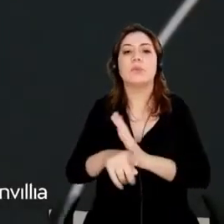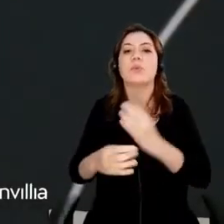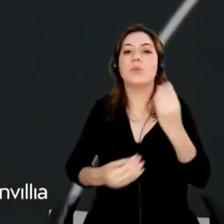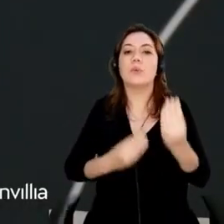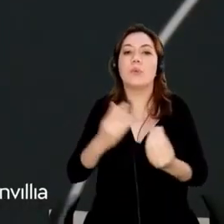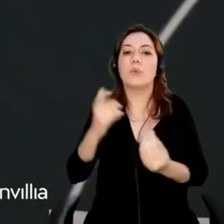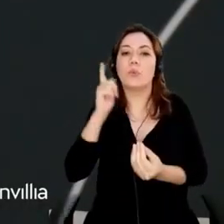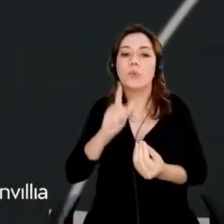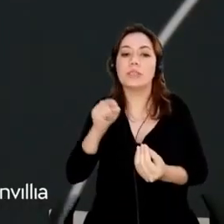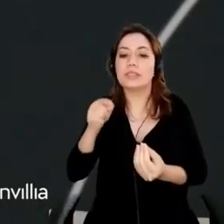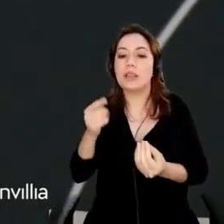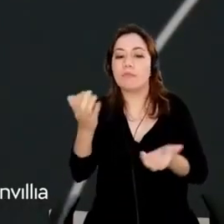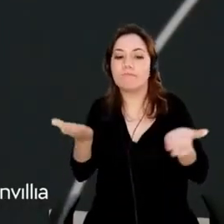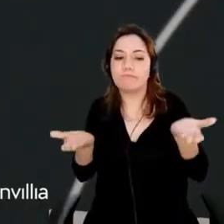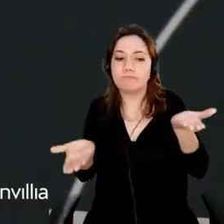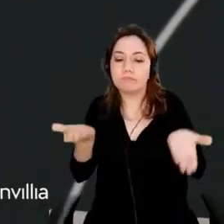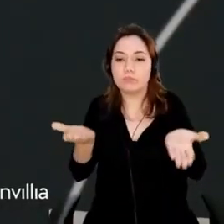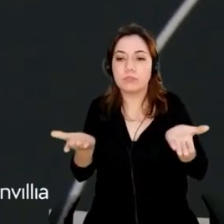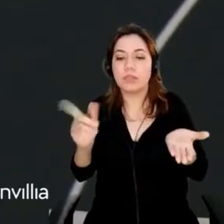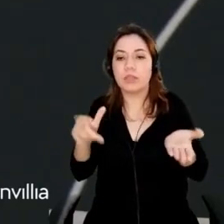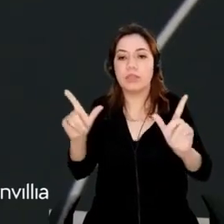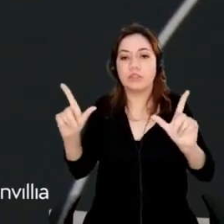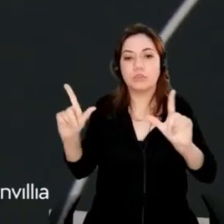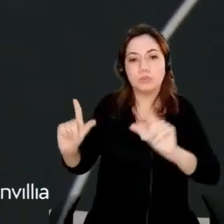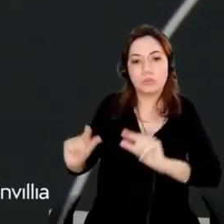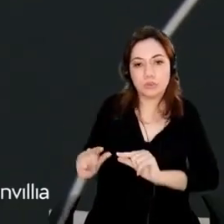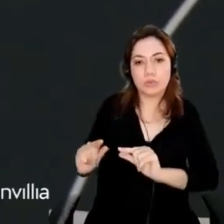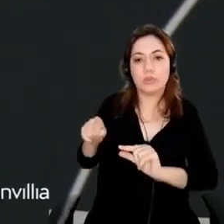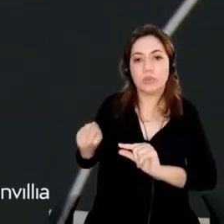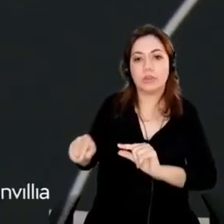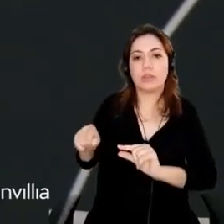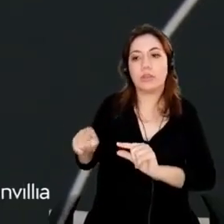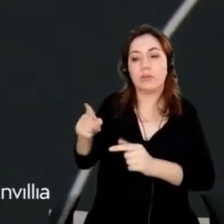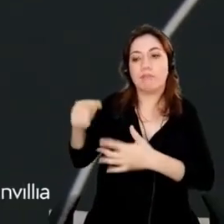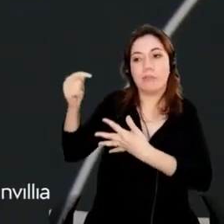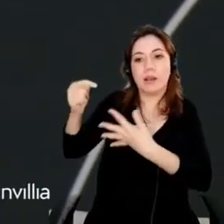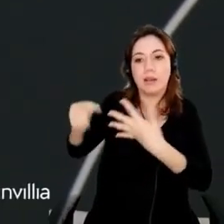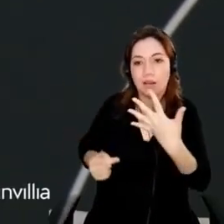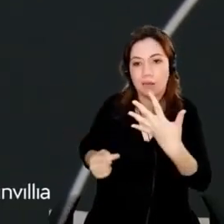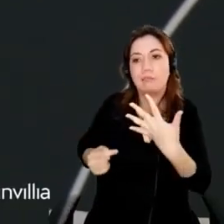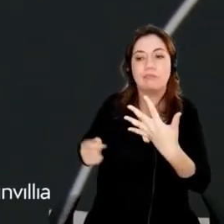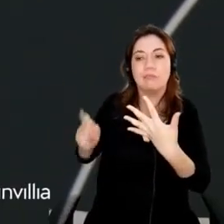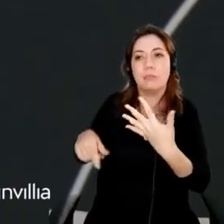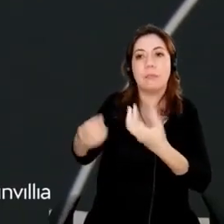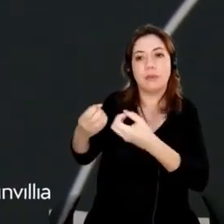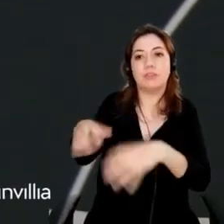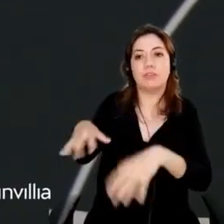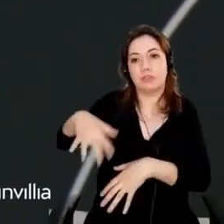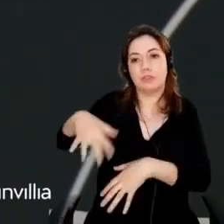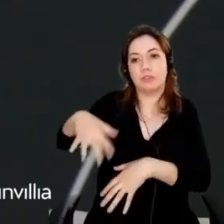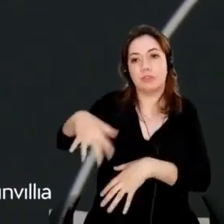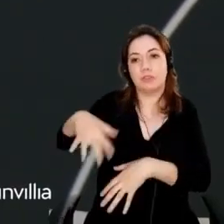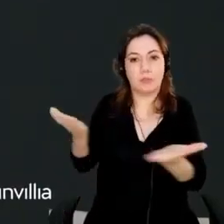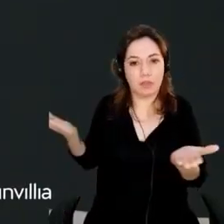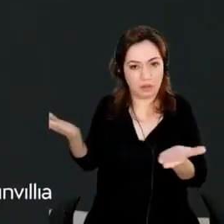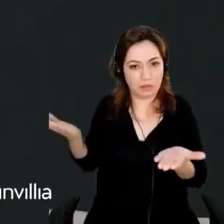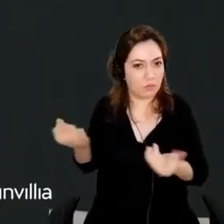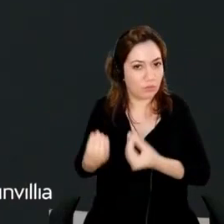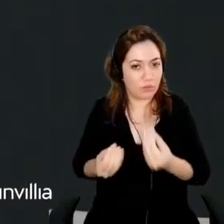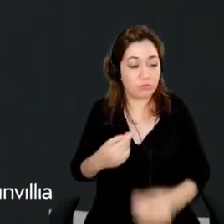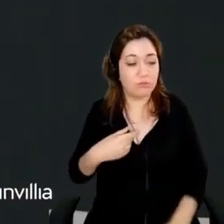and mitigate the adverse side effects on the environment? What's your thoughts about that? Yeah, no, that's a really good question. I